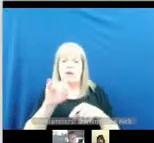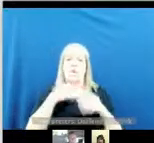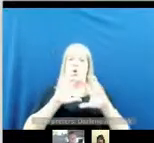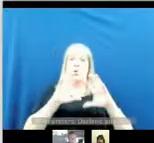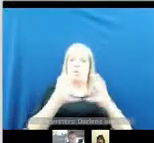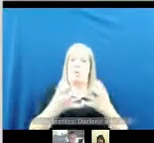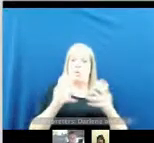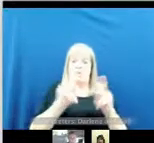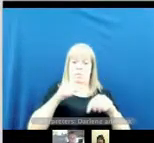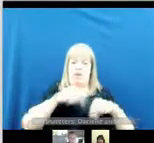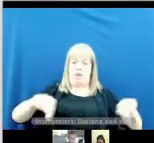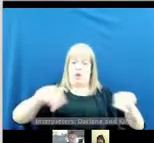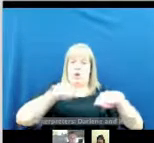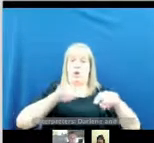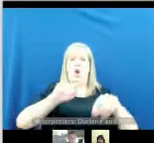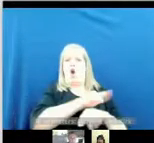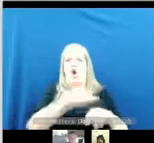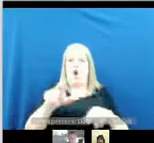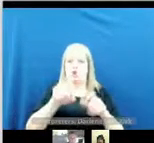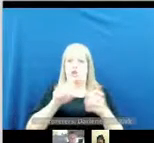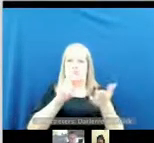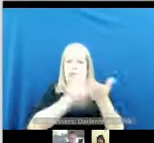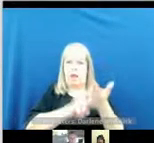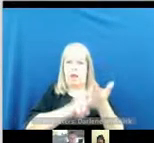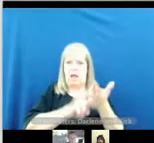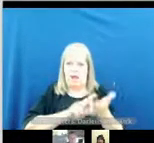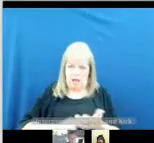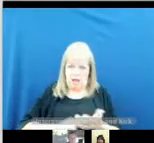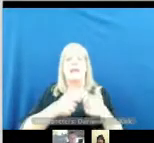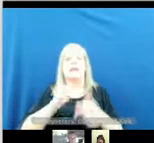everyone sign in and then submit the form to me.